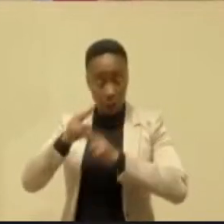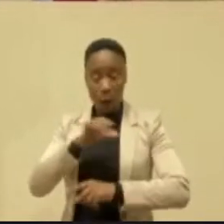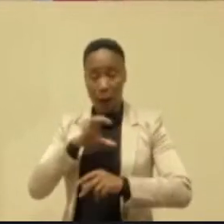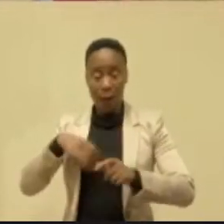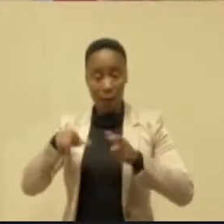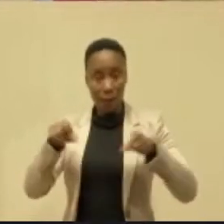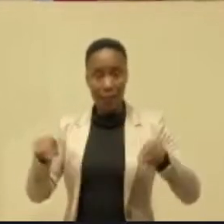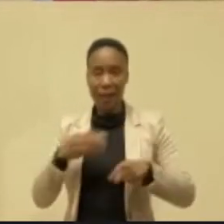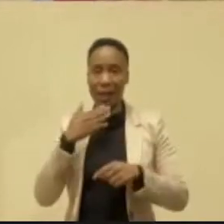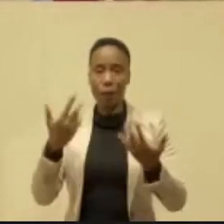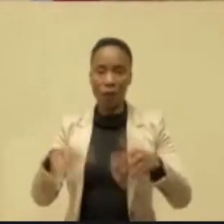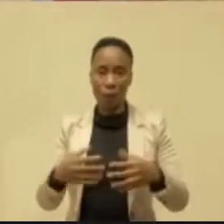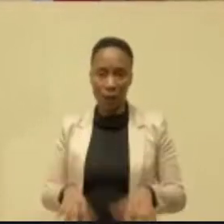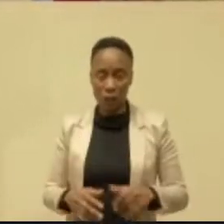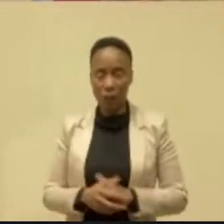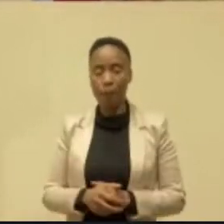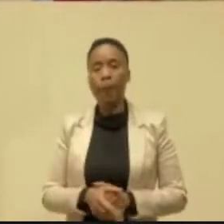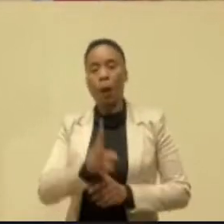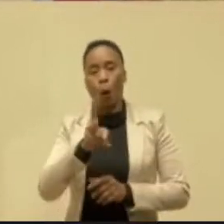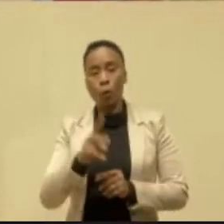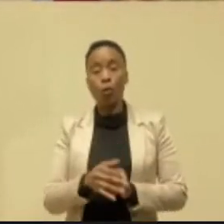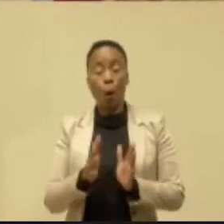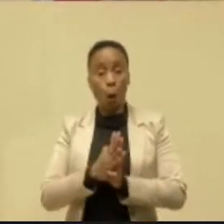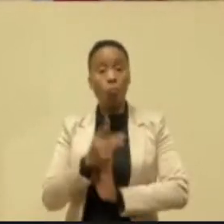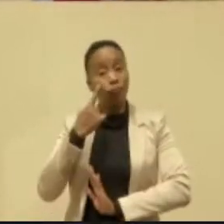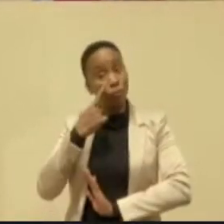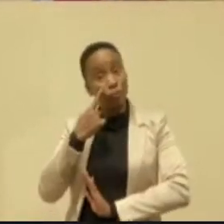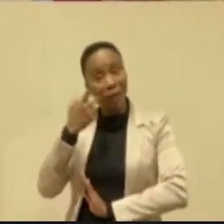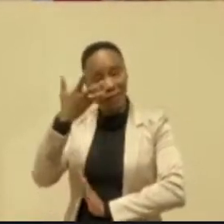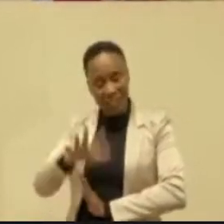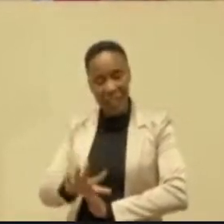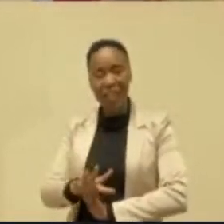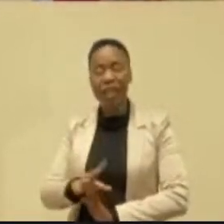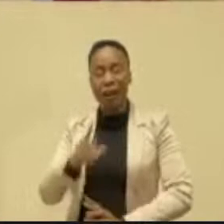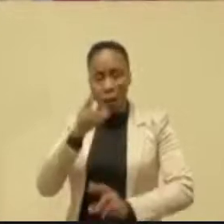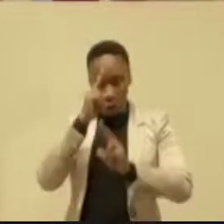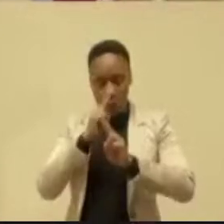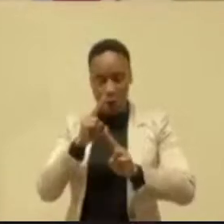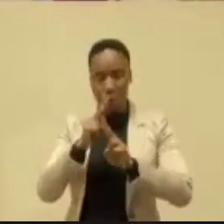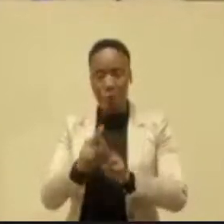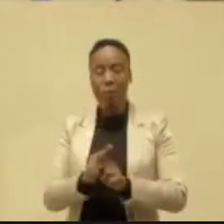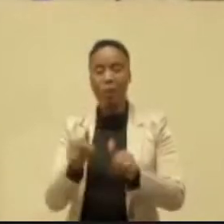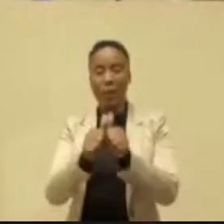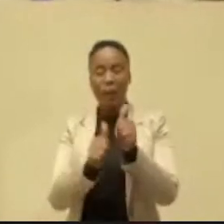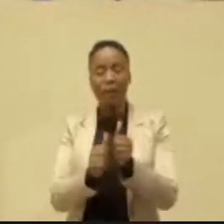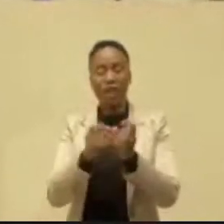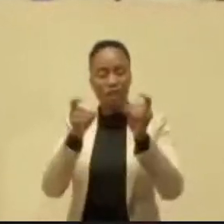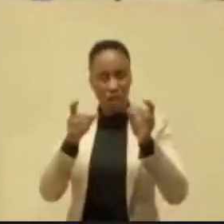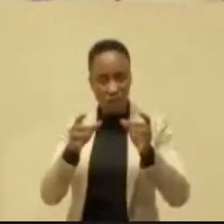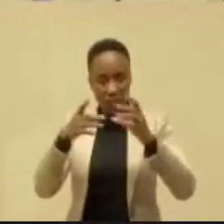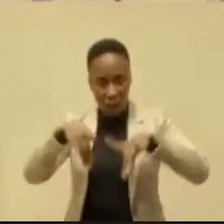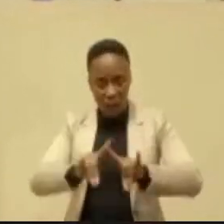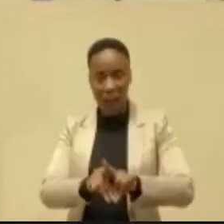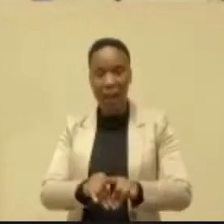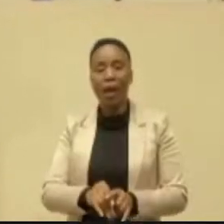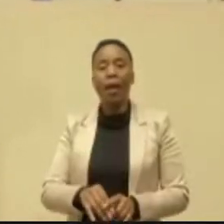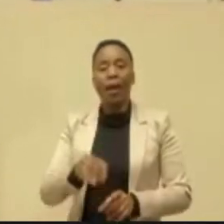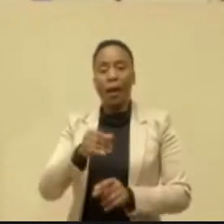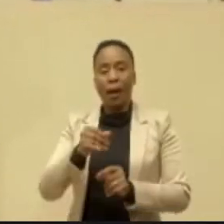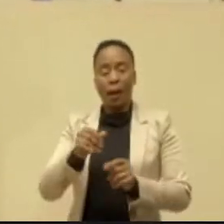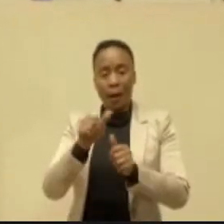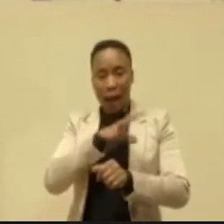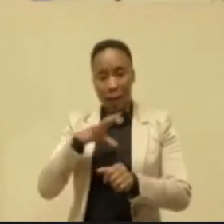you know thank you very much and also you have proved uh honorable er deposition the councillors have proved mayors have proved